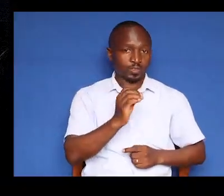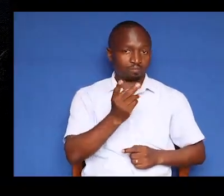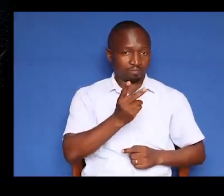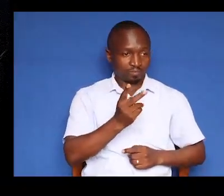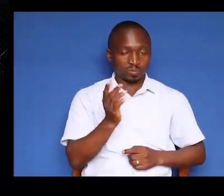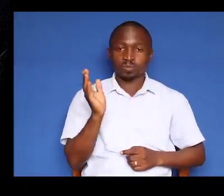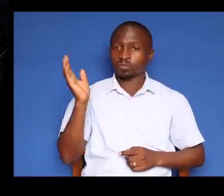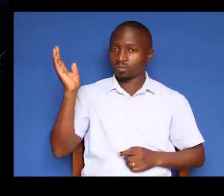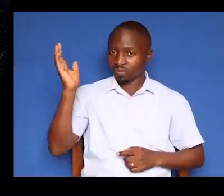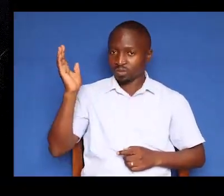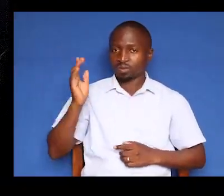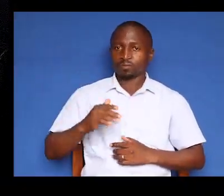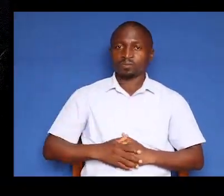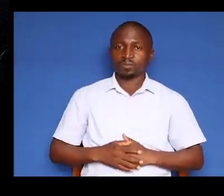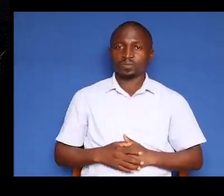we have